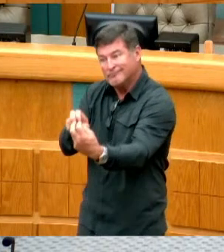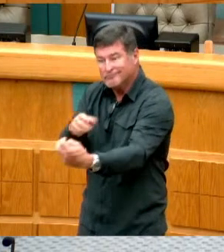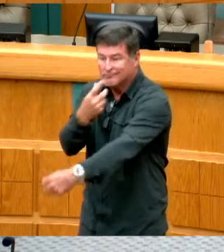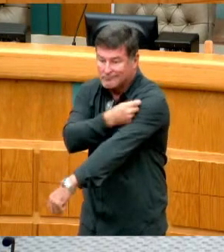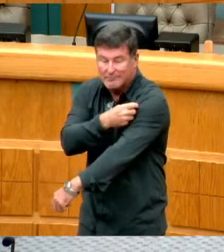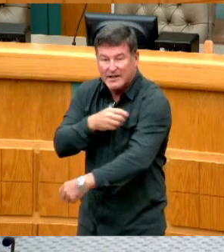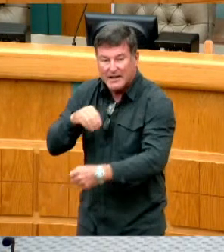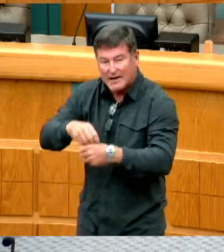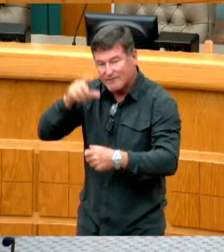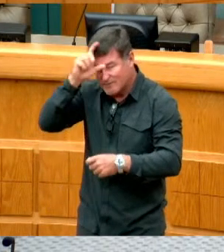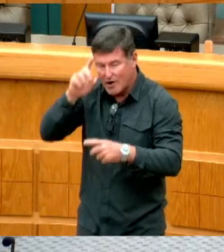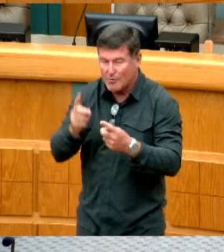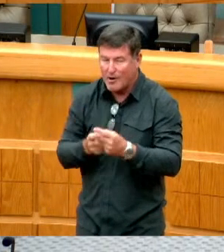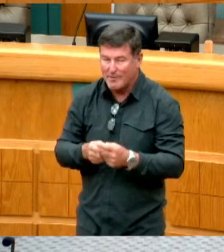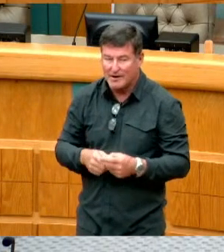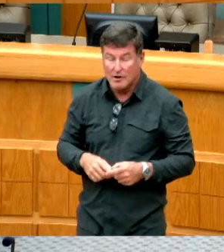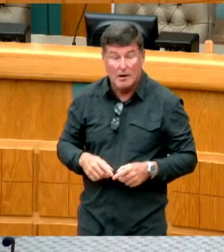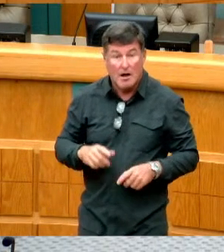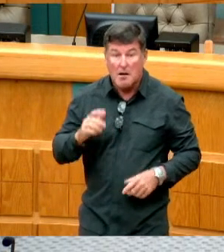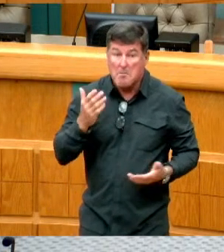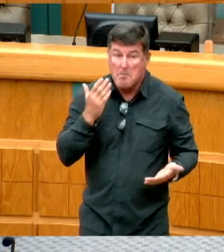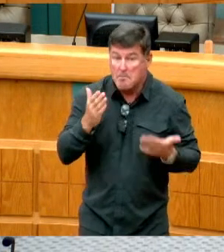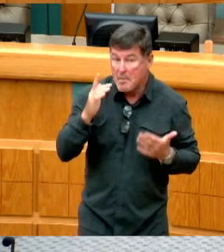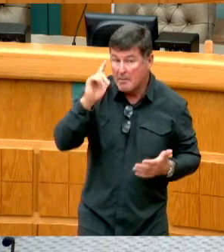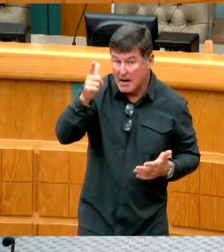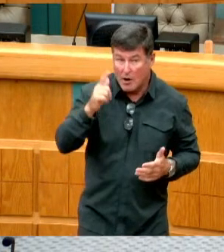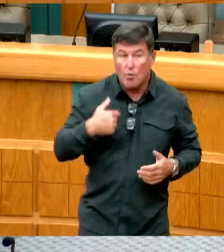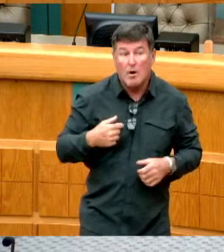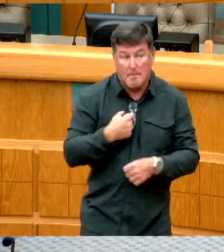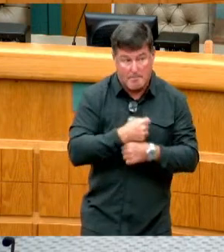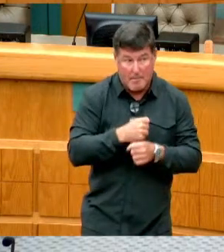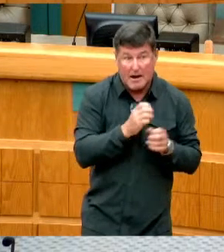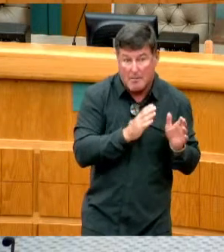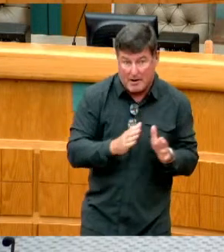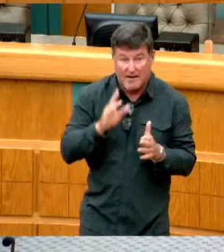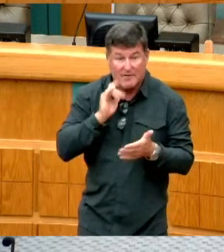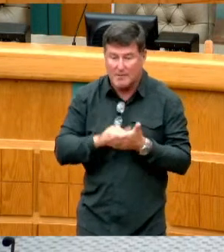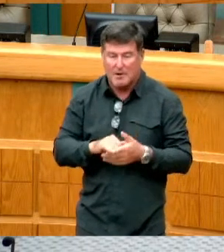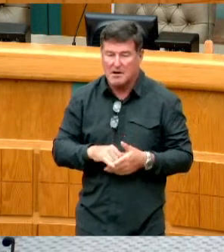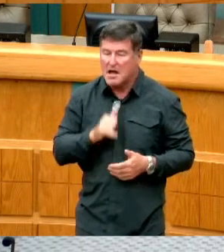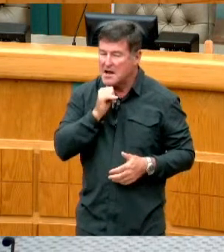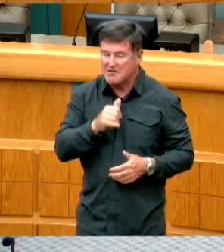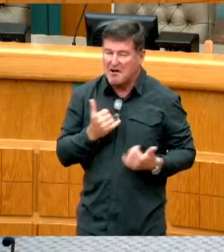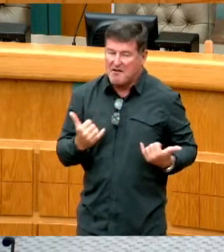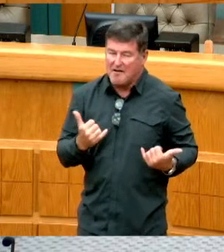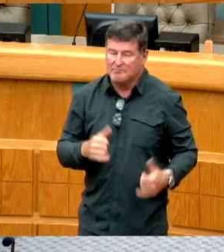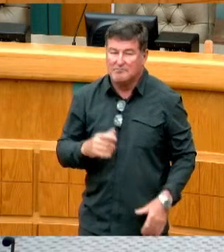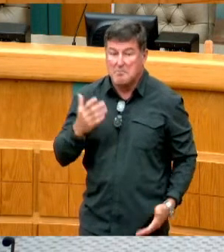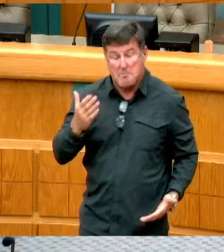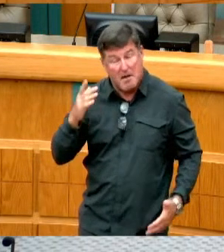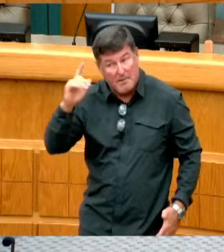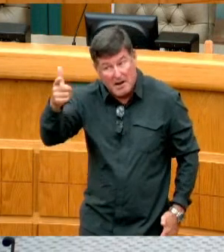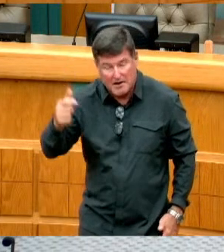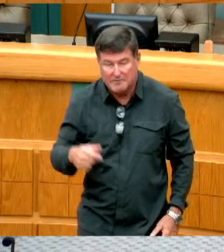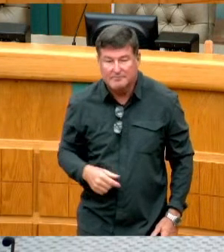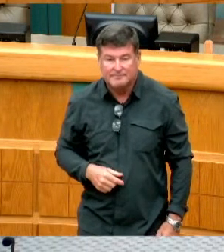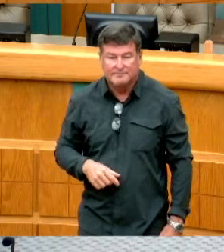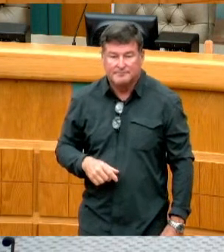this time, that is not yet here. Again, the demand for the